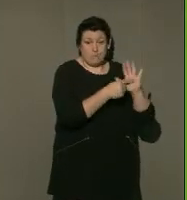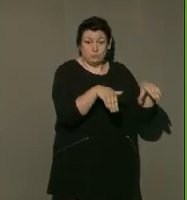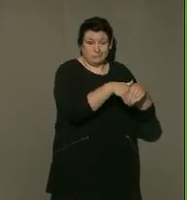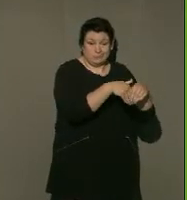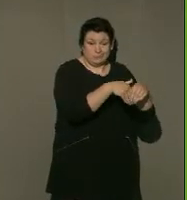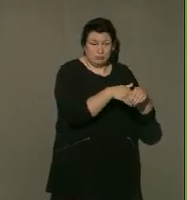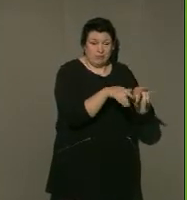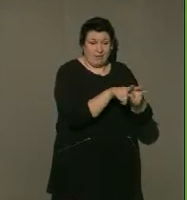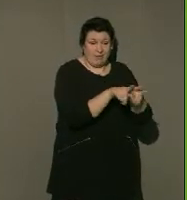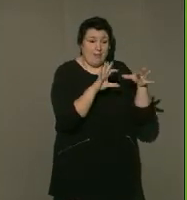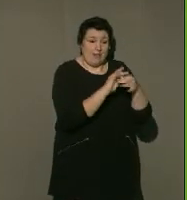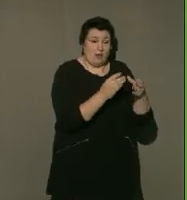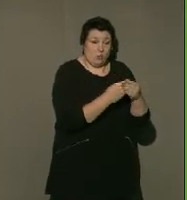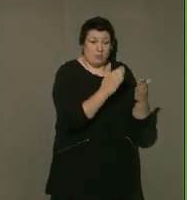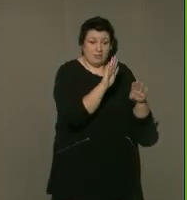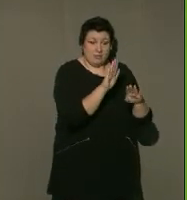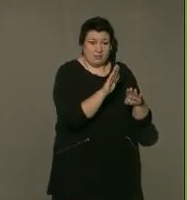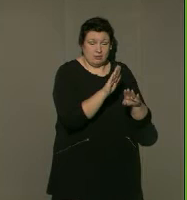current Green Party